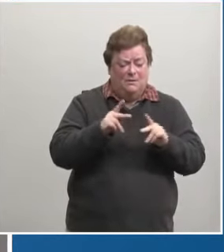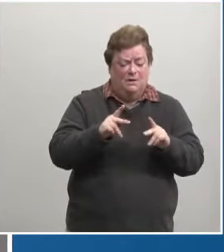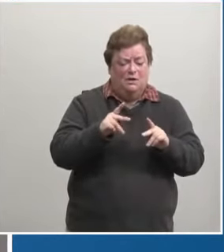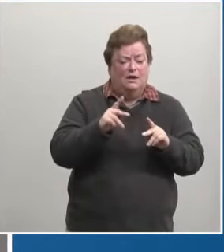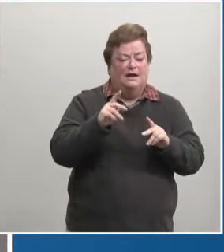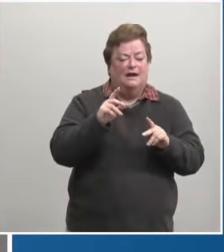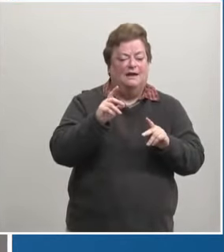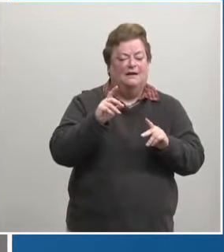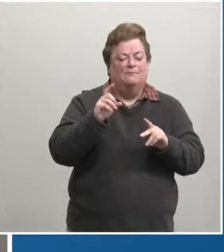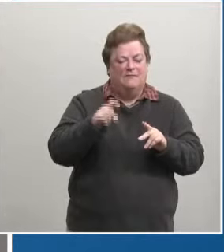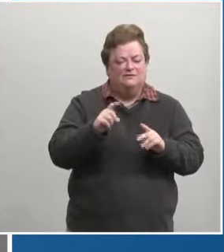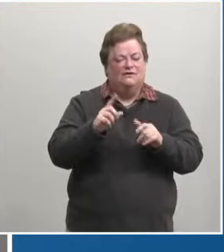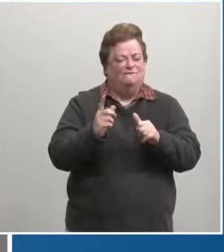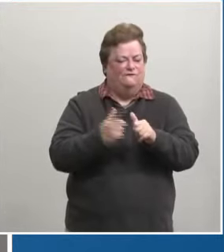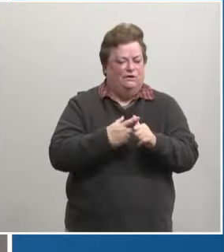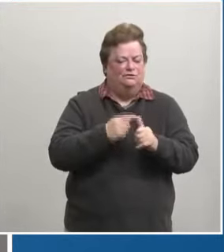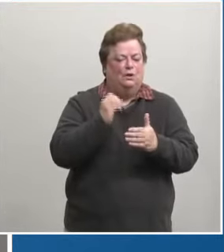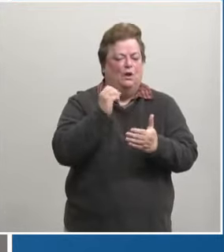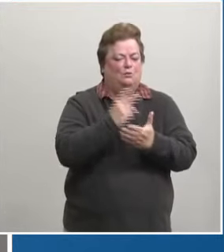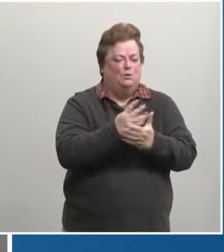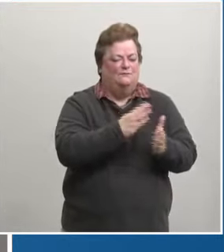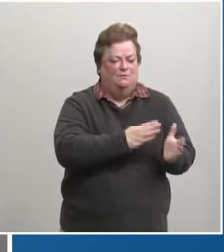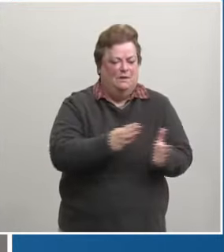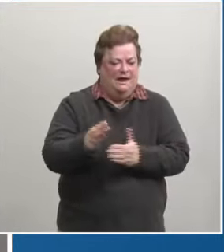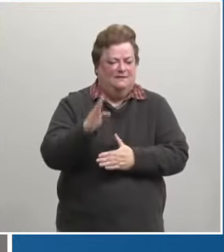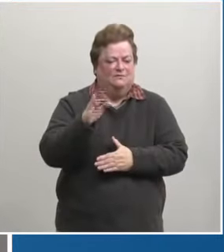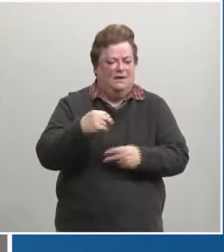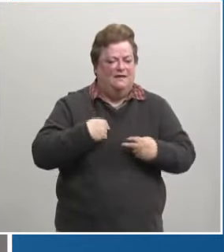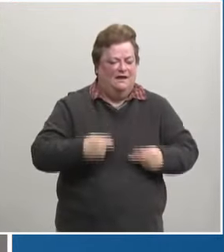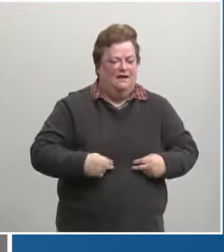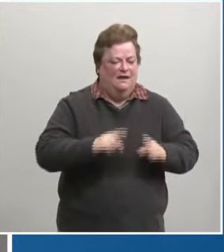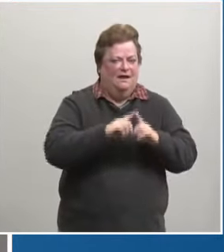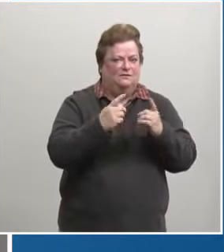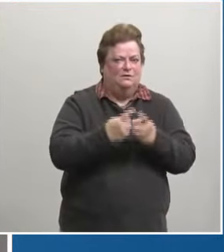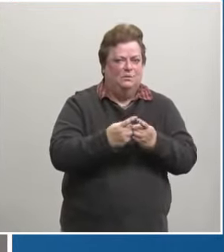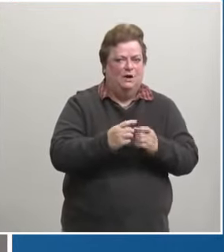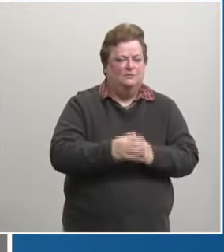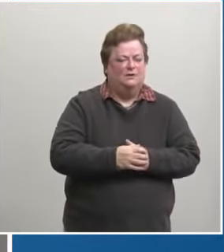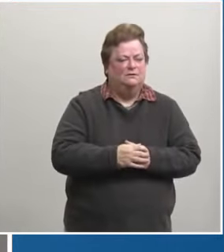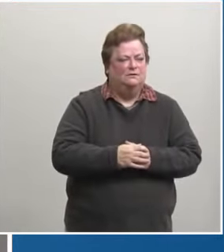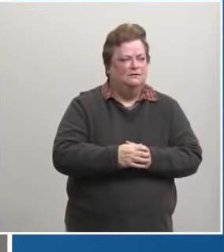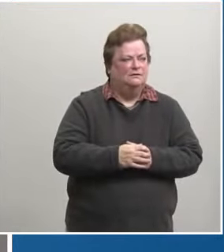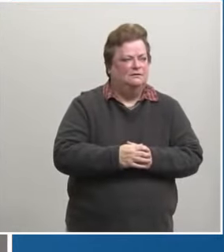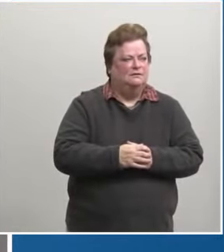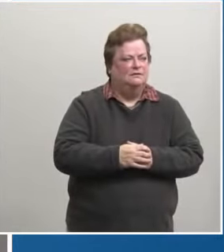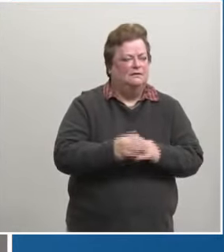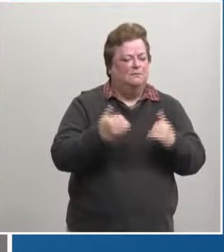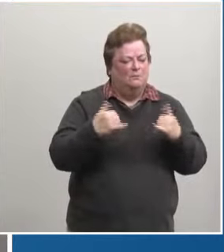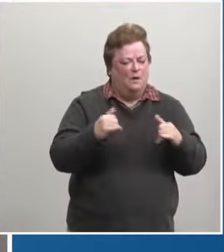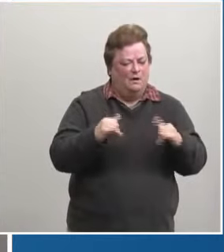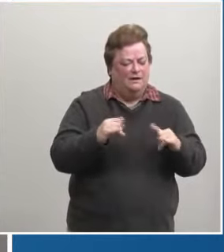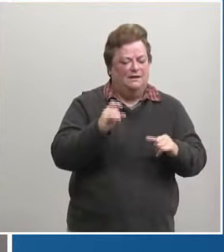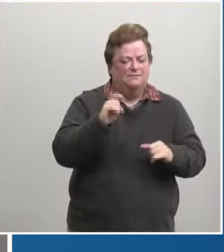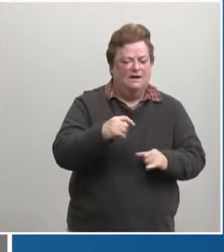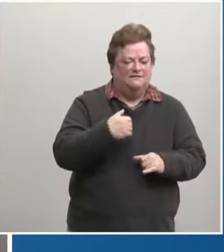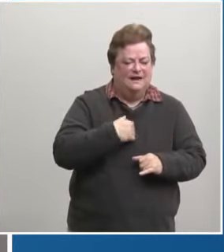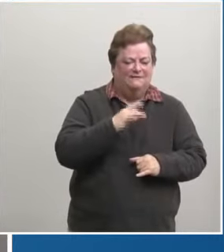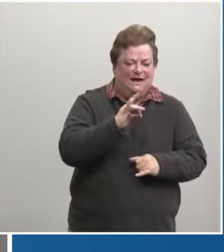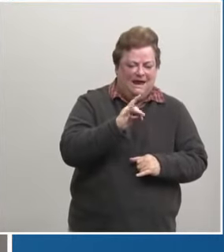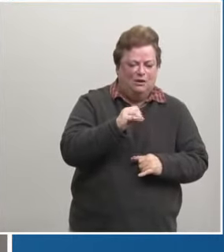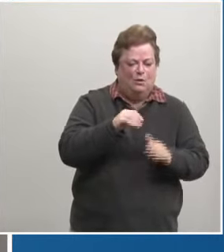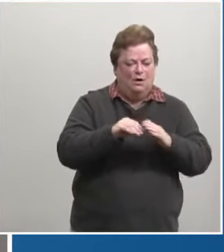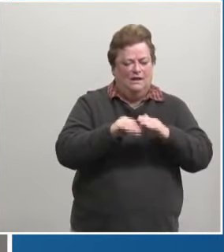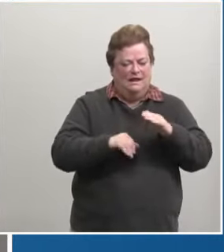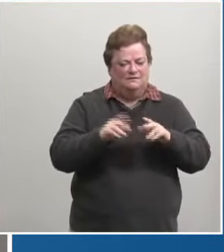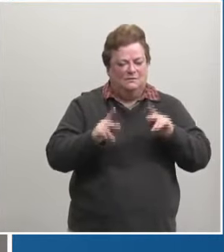are approved by the health department. Parties continue to consist of 8 or fewer